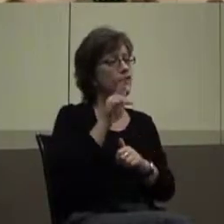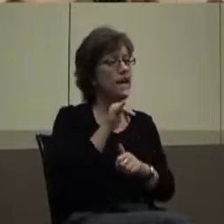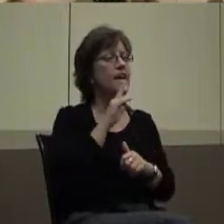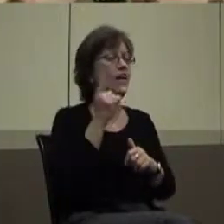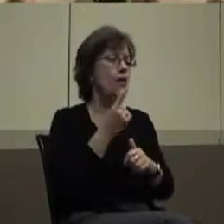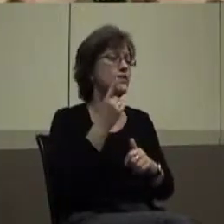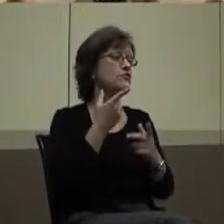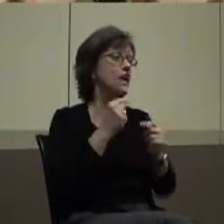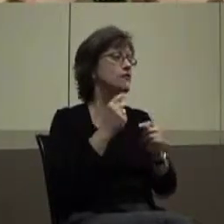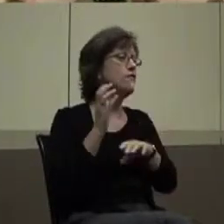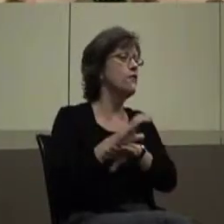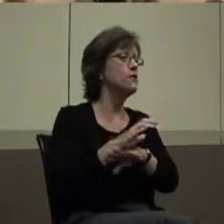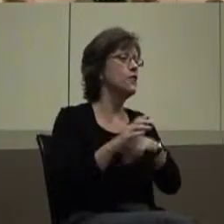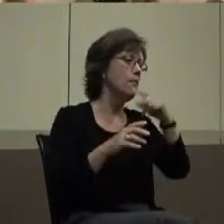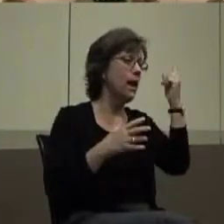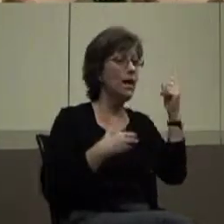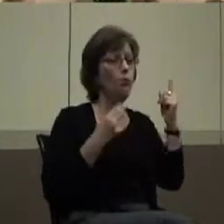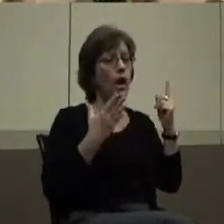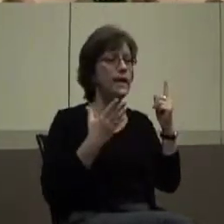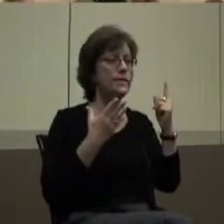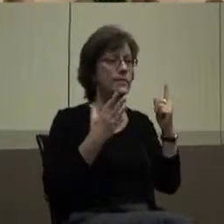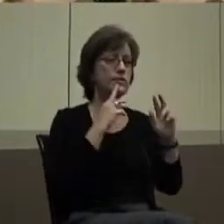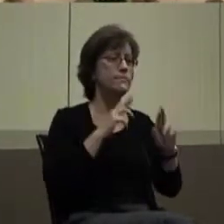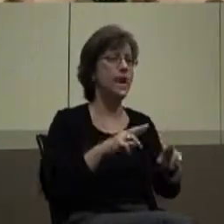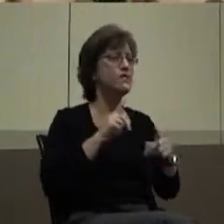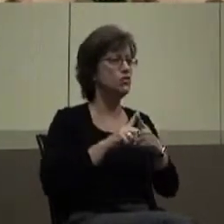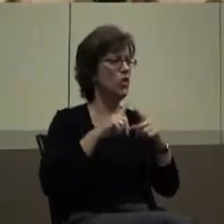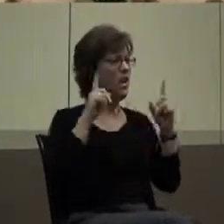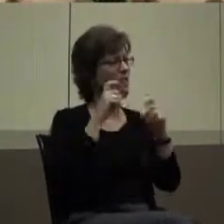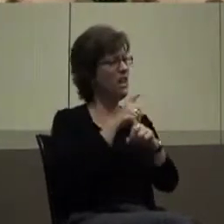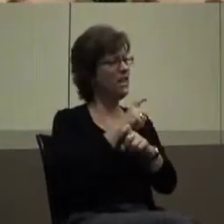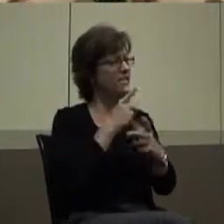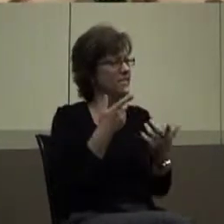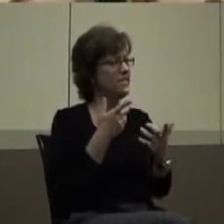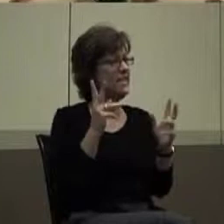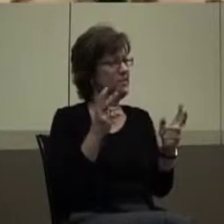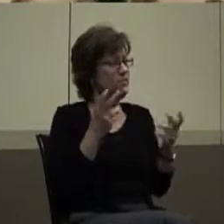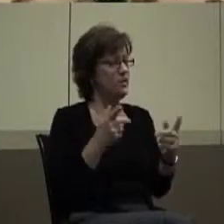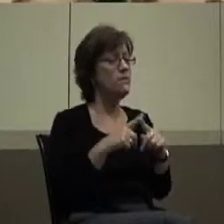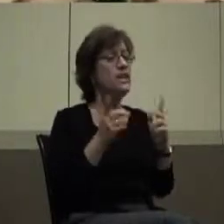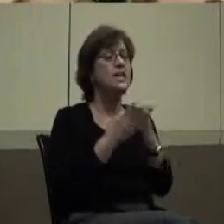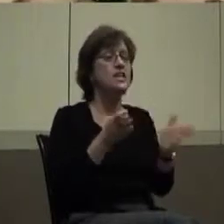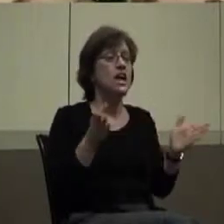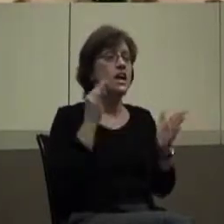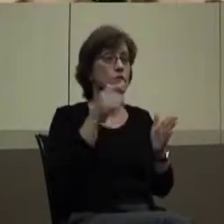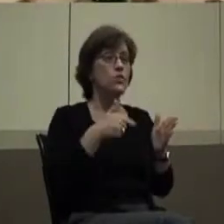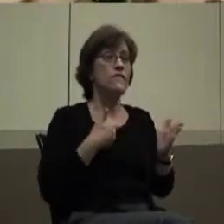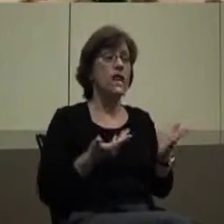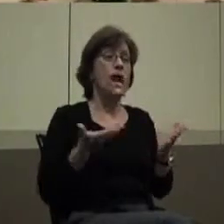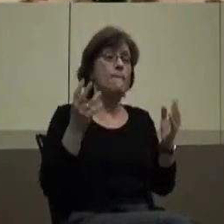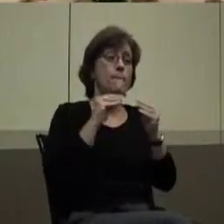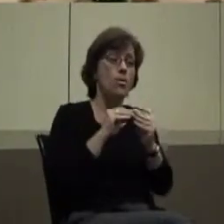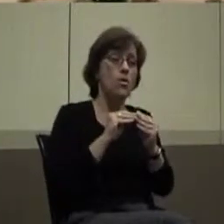and white responses to very complex issues. But in general, you get an idea. If you have a lot